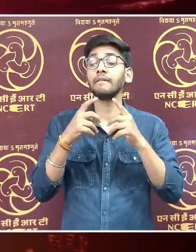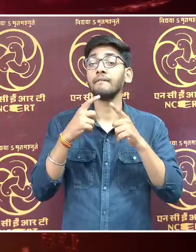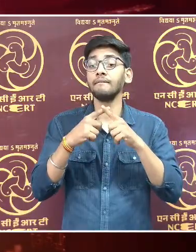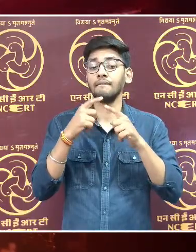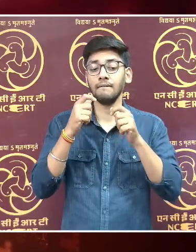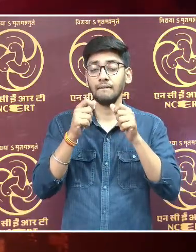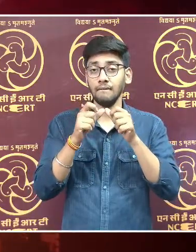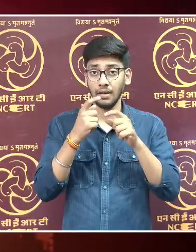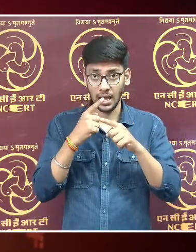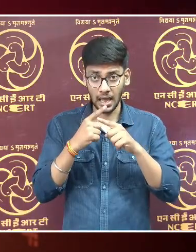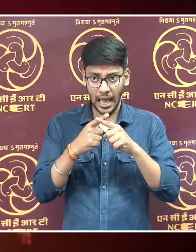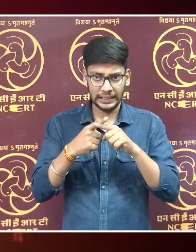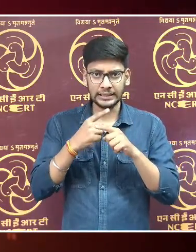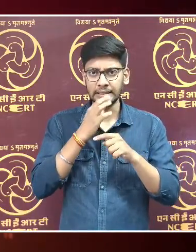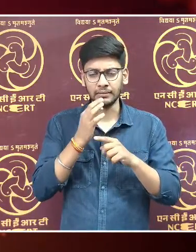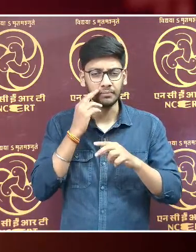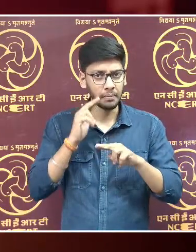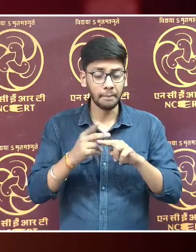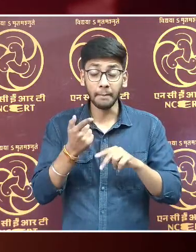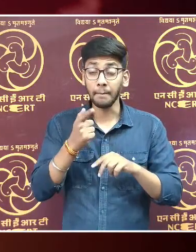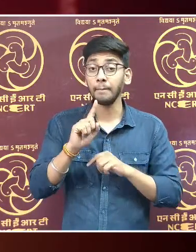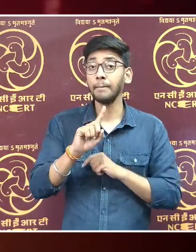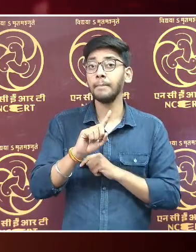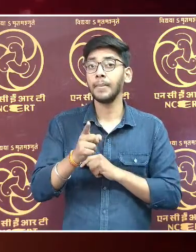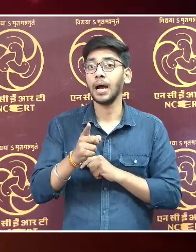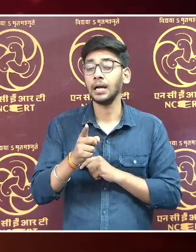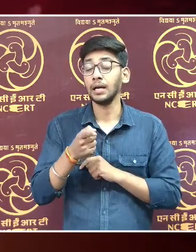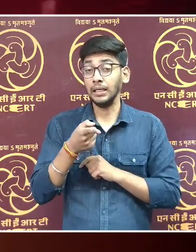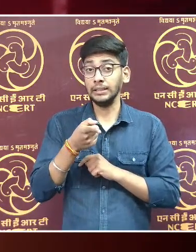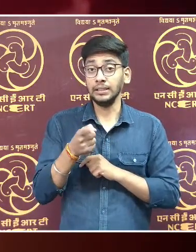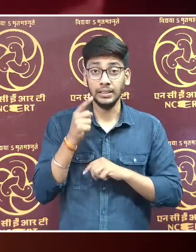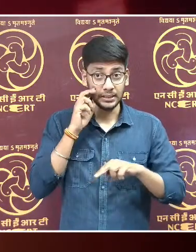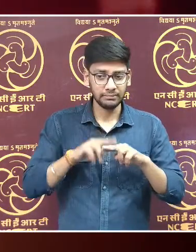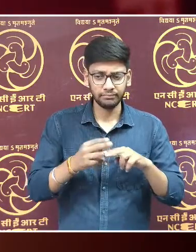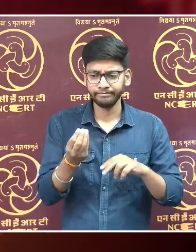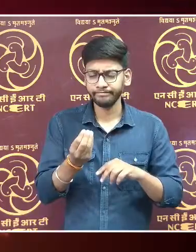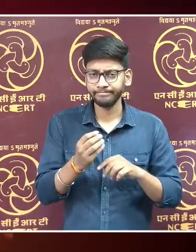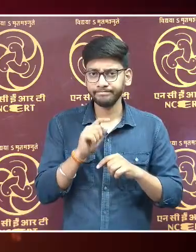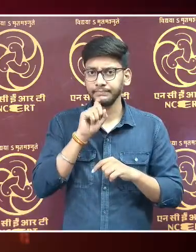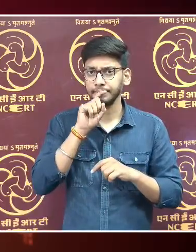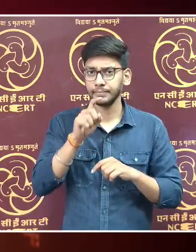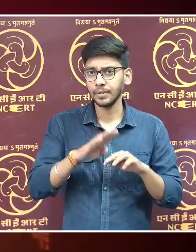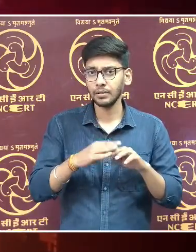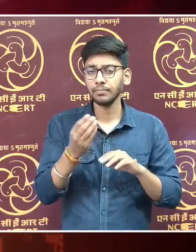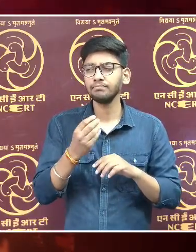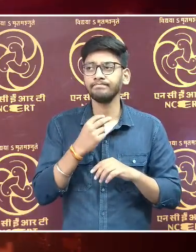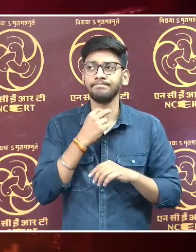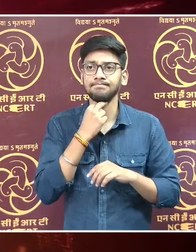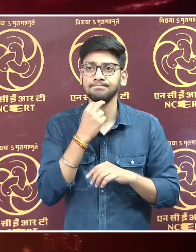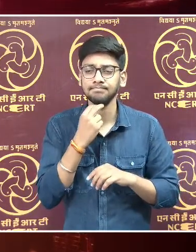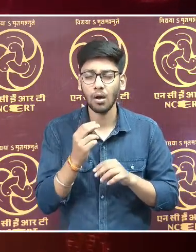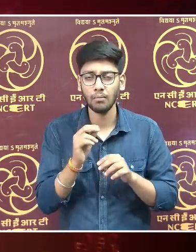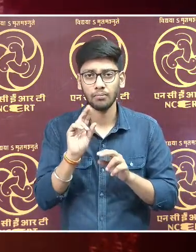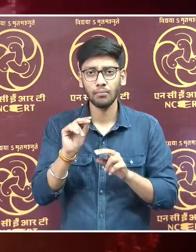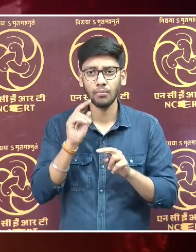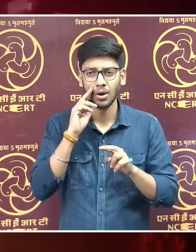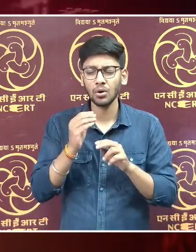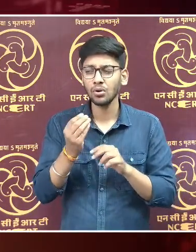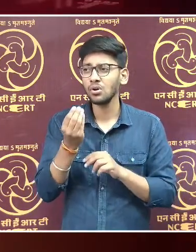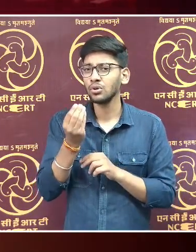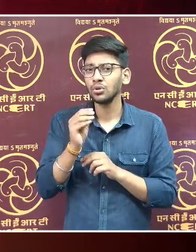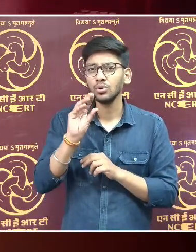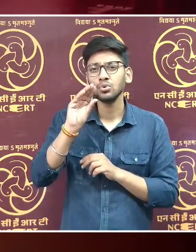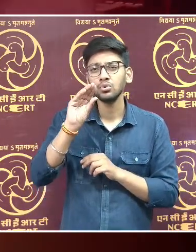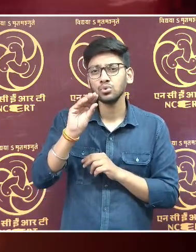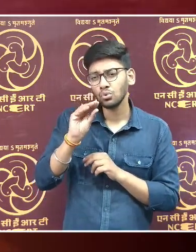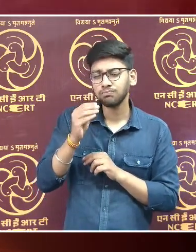such, but it will not, when something is being told to them very softly, when it is like a minimal sound